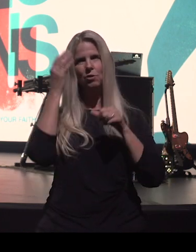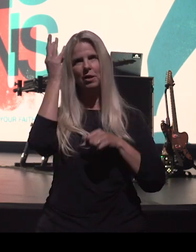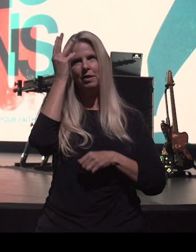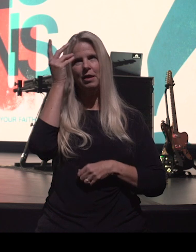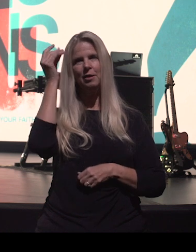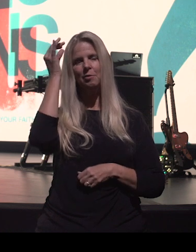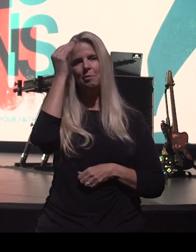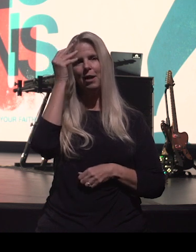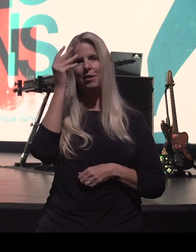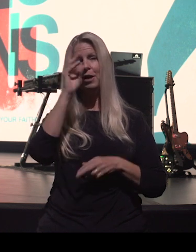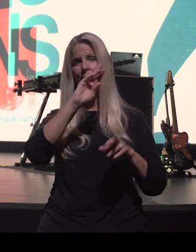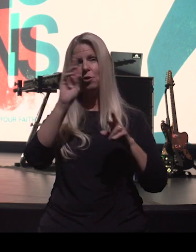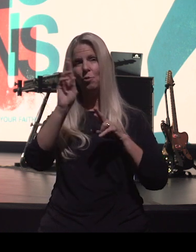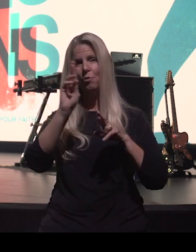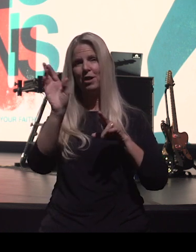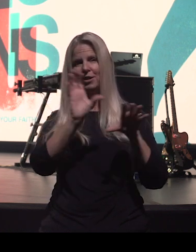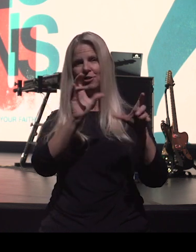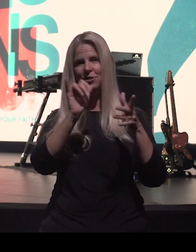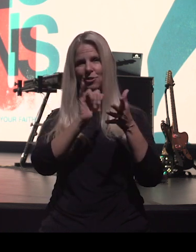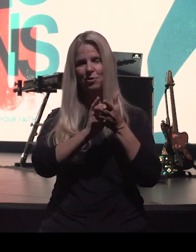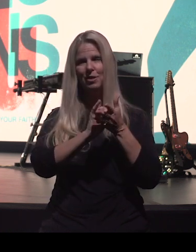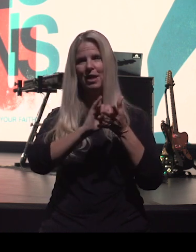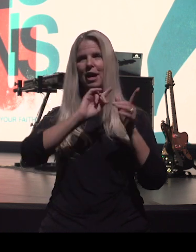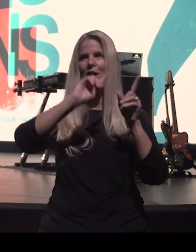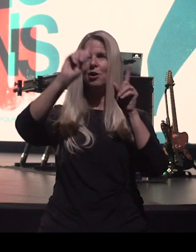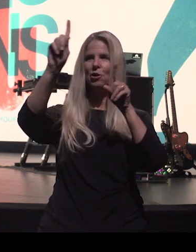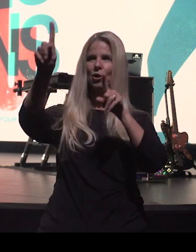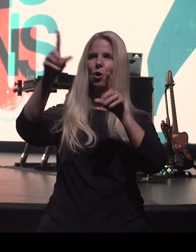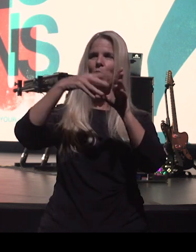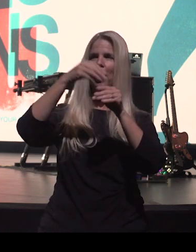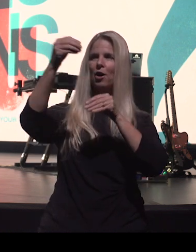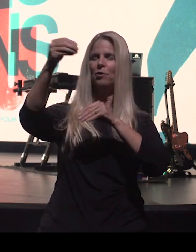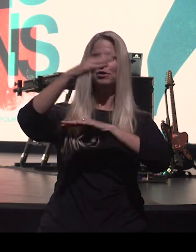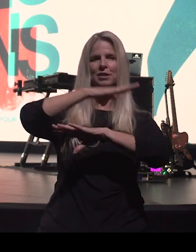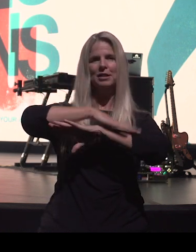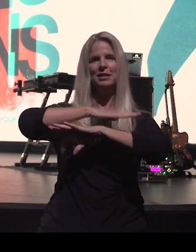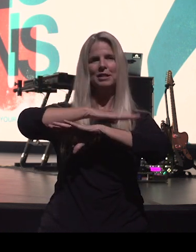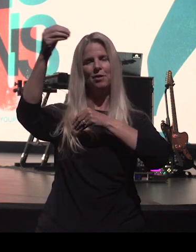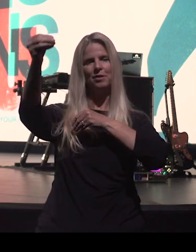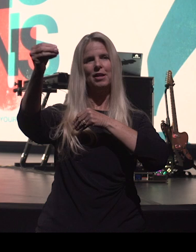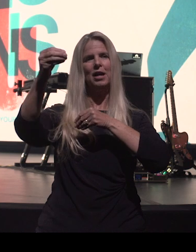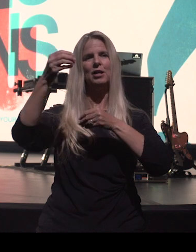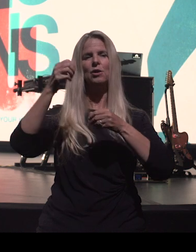are ready to do that, come find us at the tables out here in the courtyard as well, as we'd love to help you with